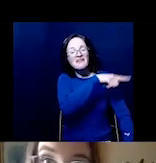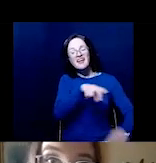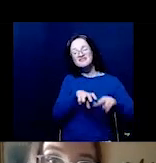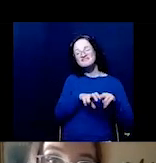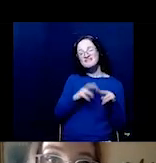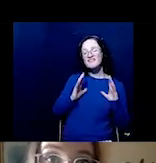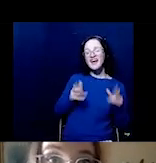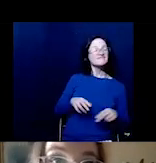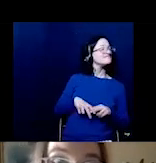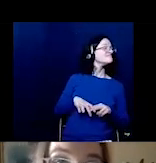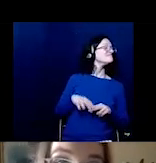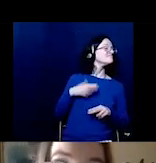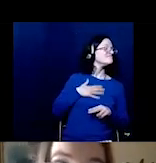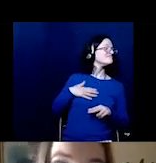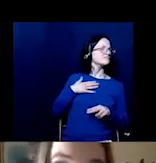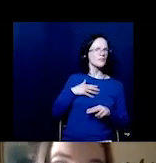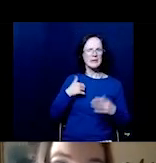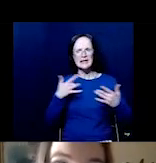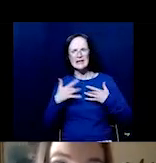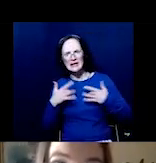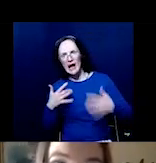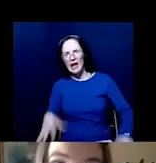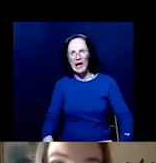late. Yeah. Okay.